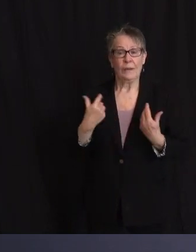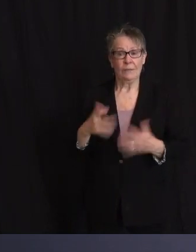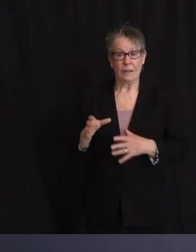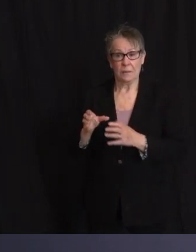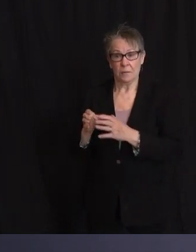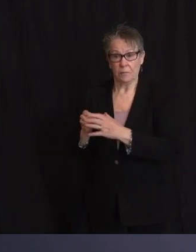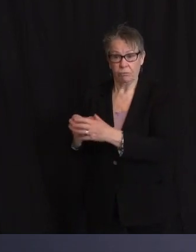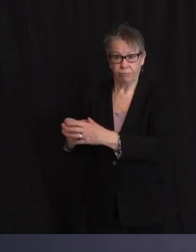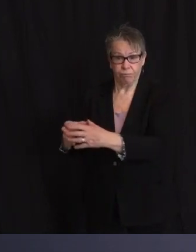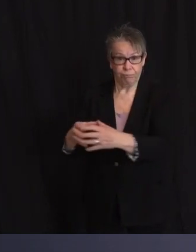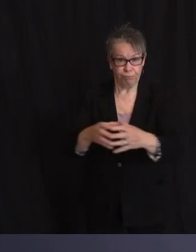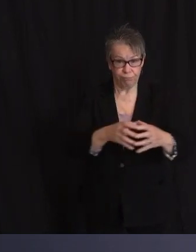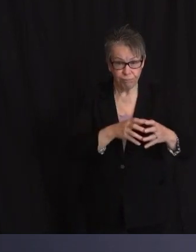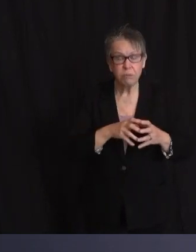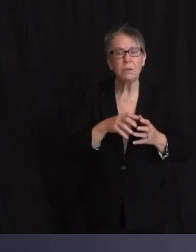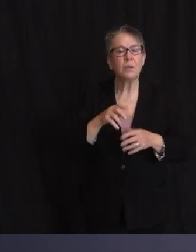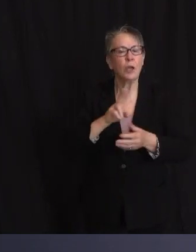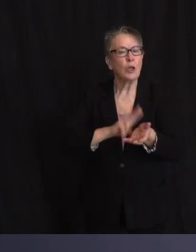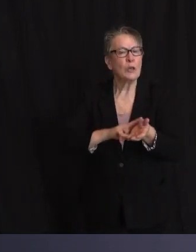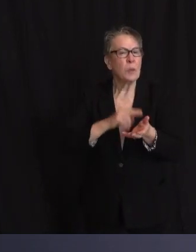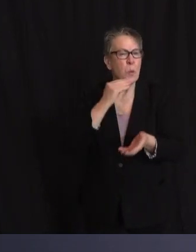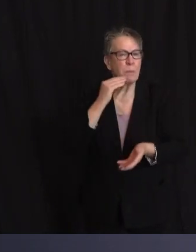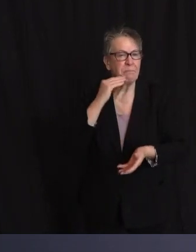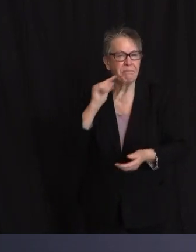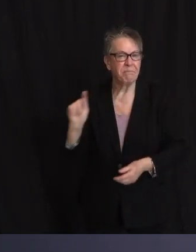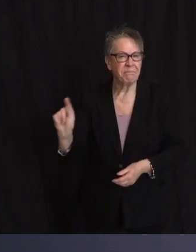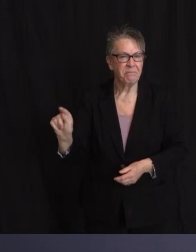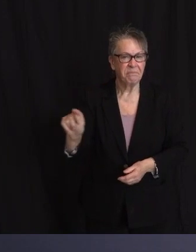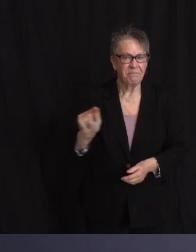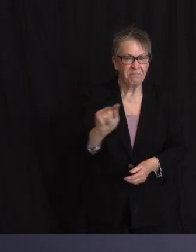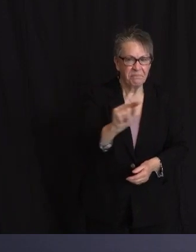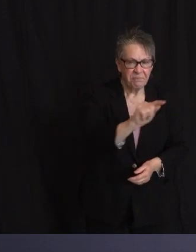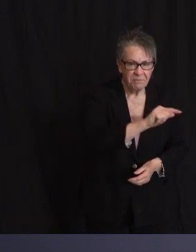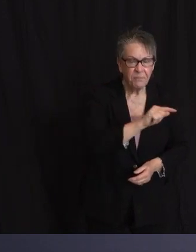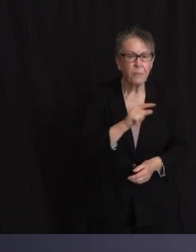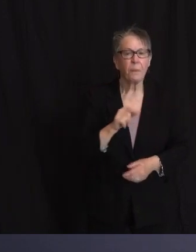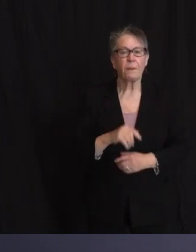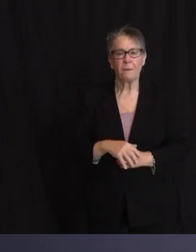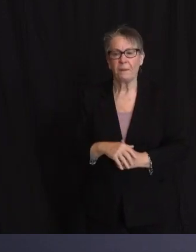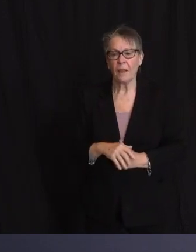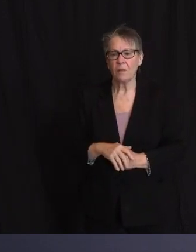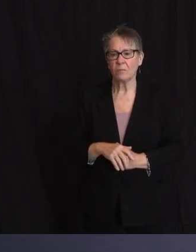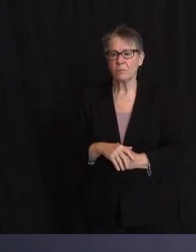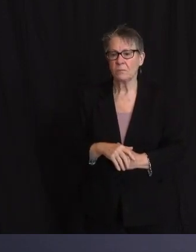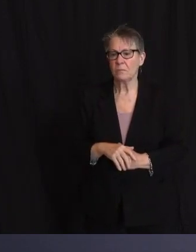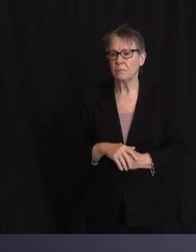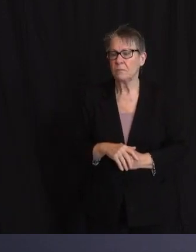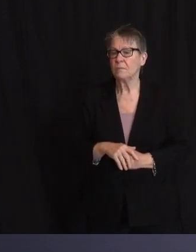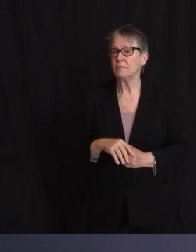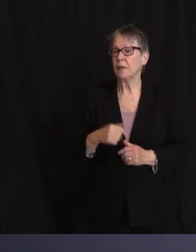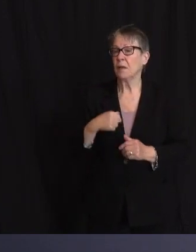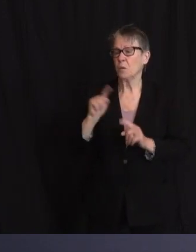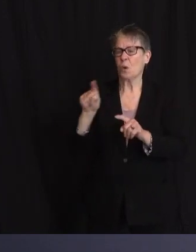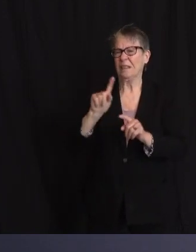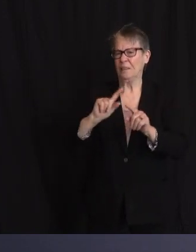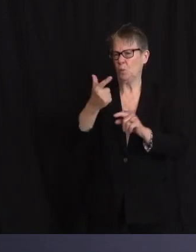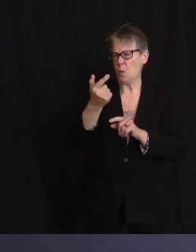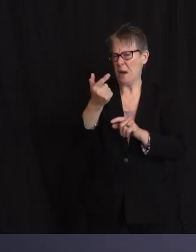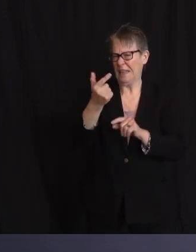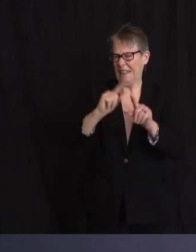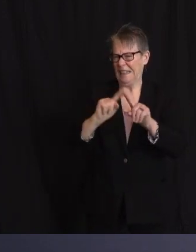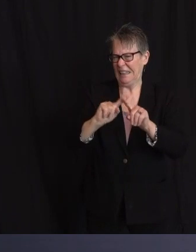yesterday evening, 21 facilities were inspected, with additional surveys planned this week. The survey teams are looking at